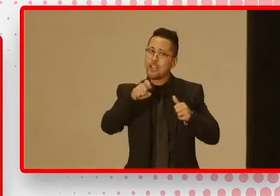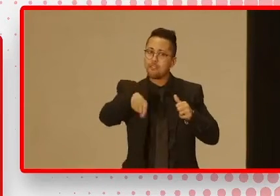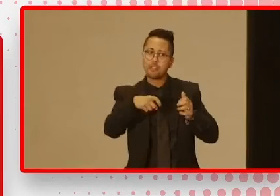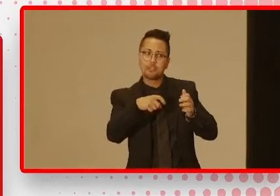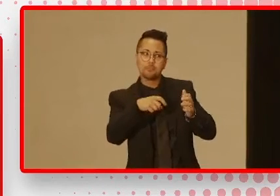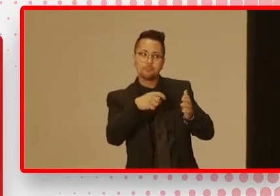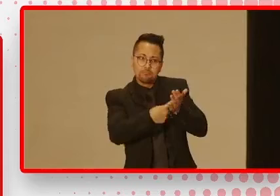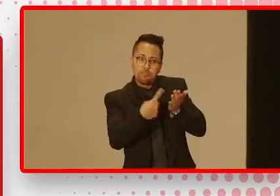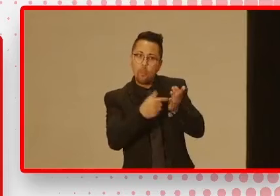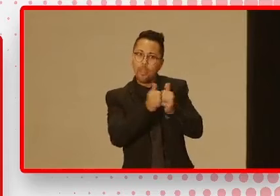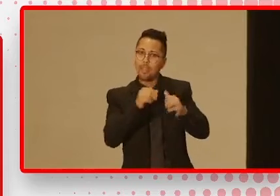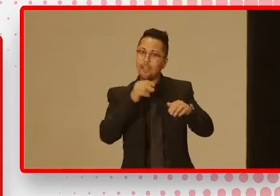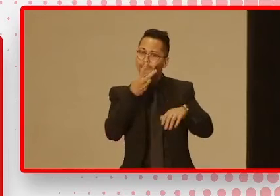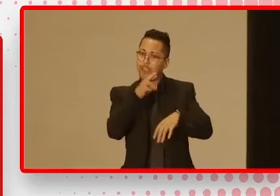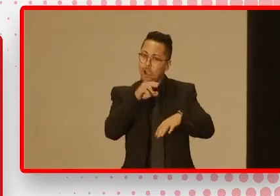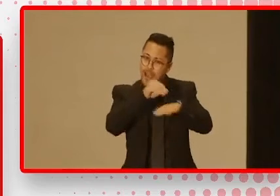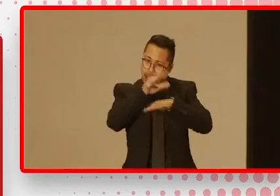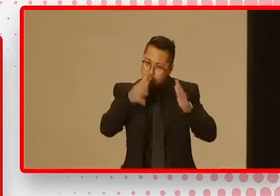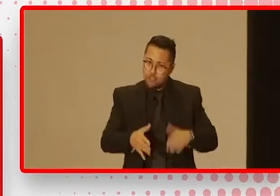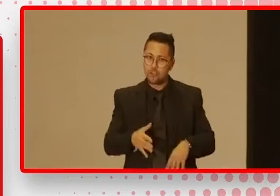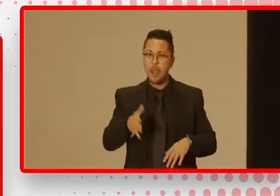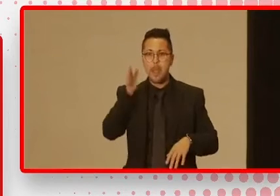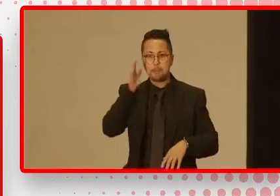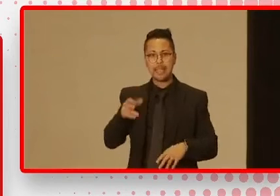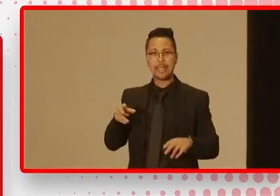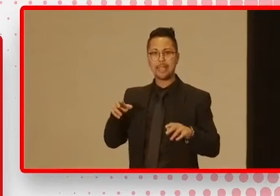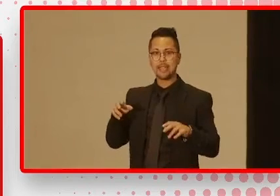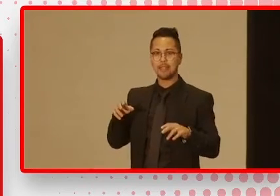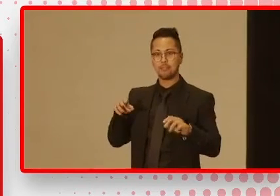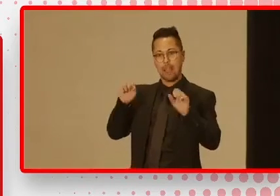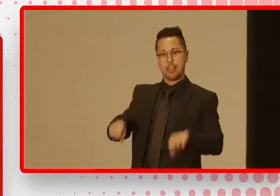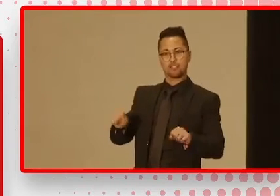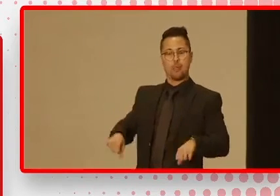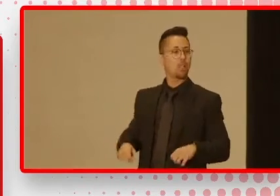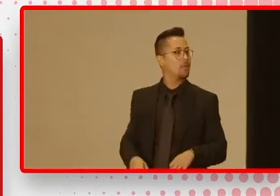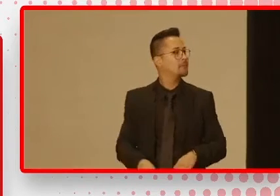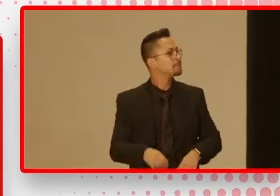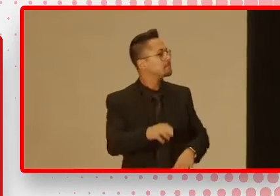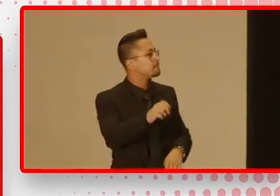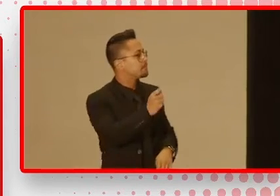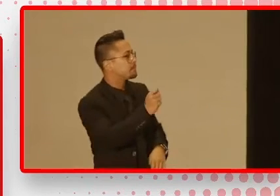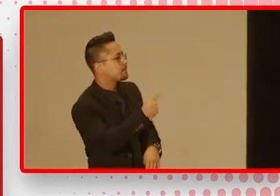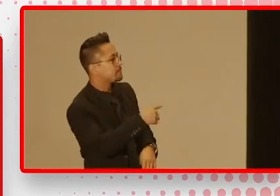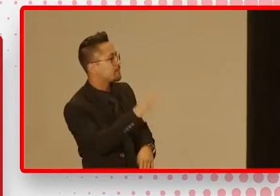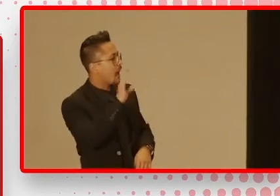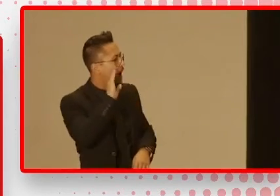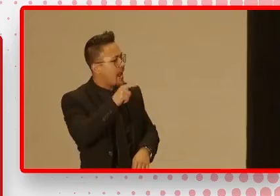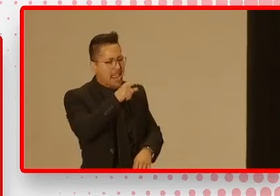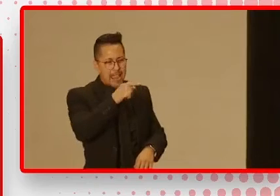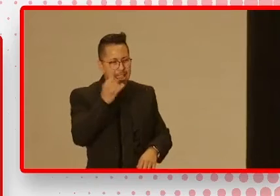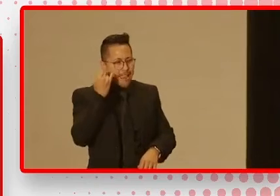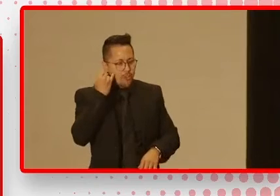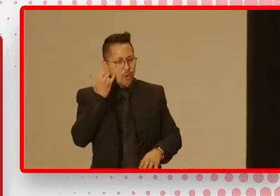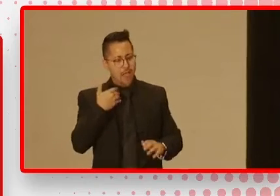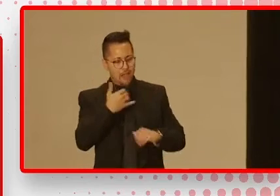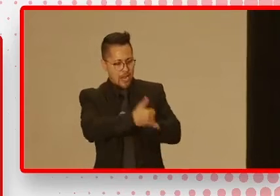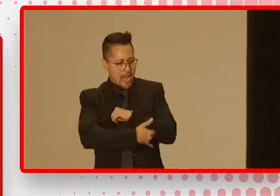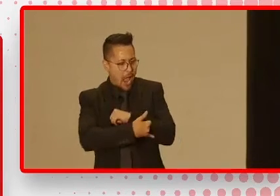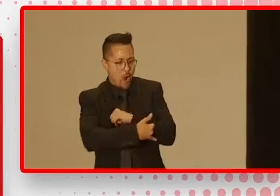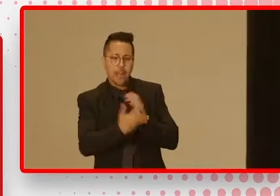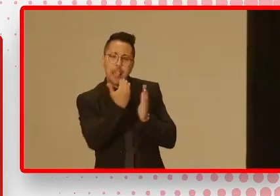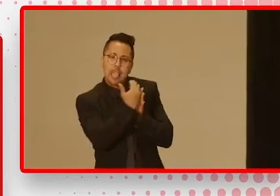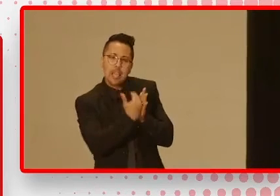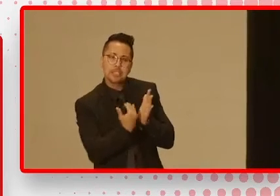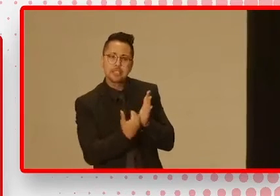first. Okay? Hi, I was wondering if you had a list by county of the